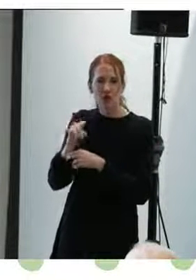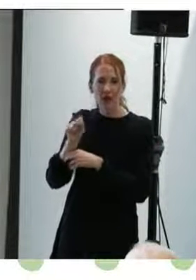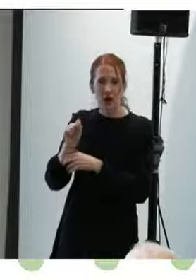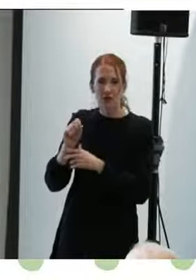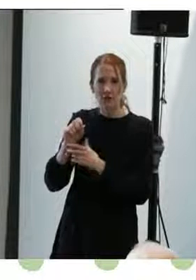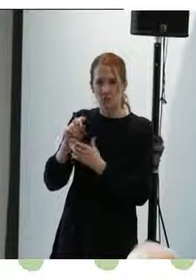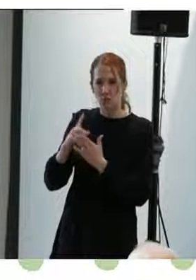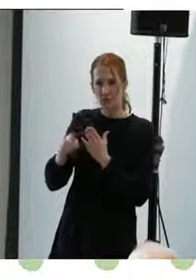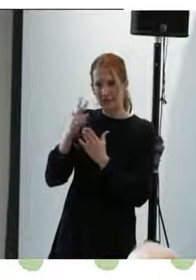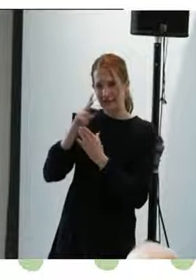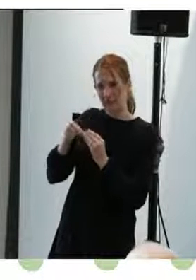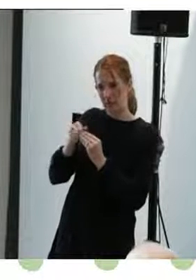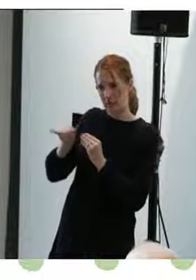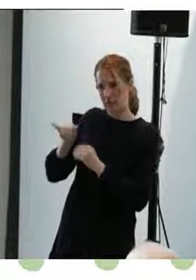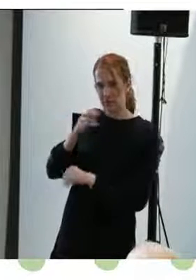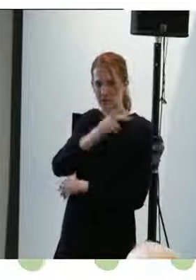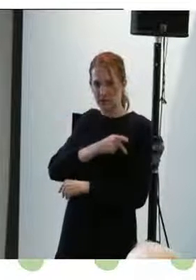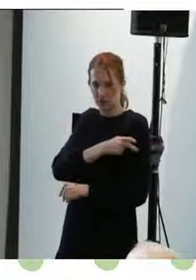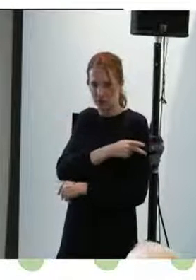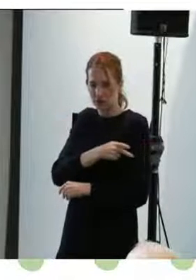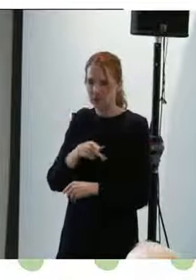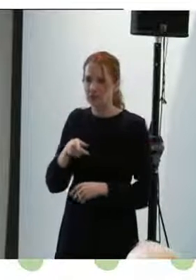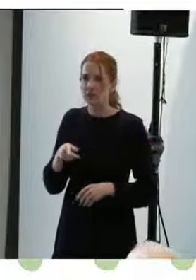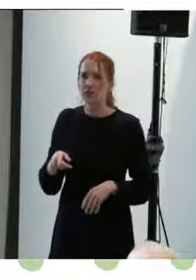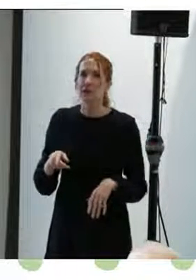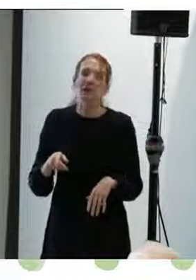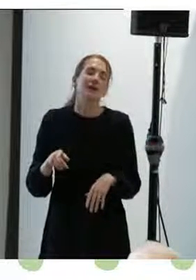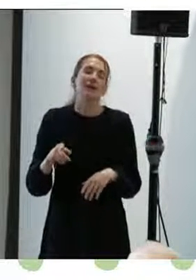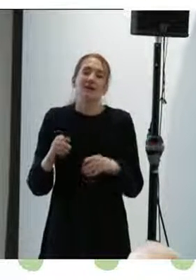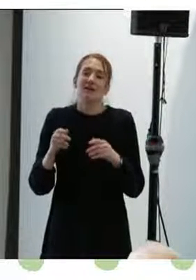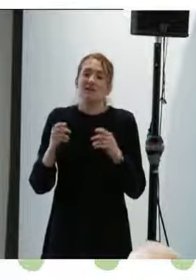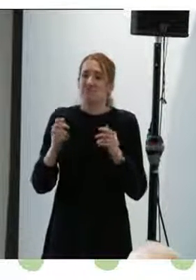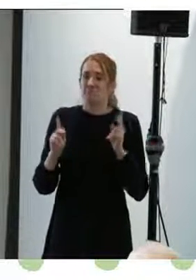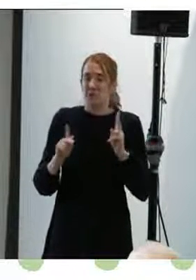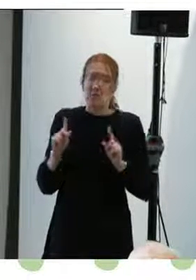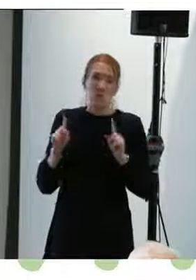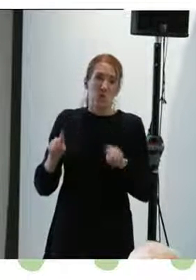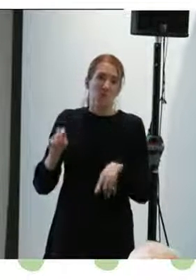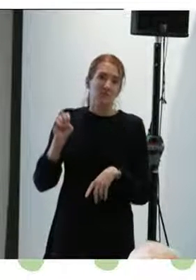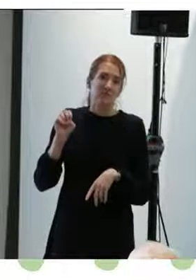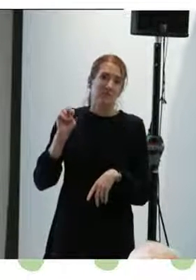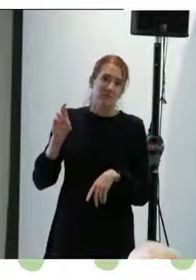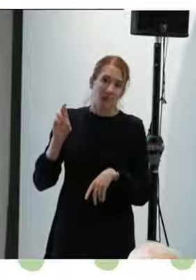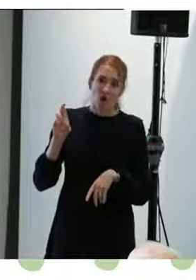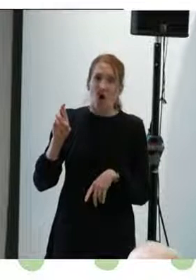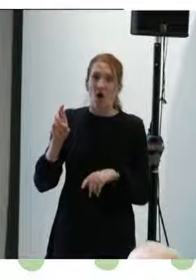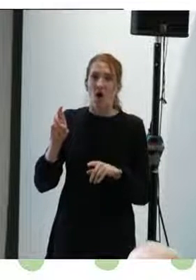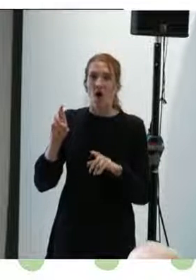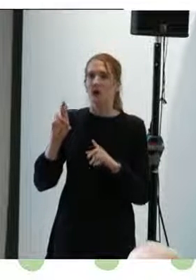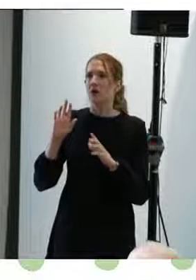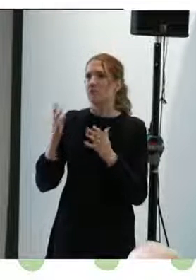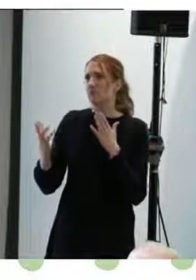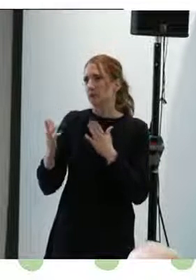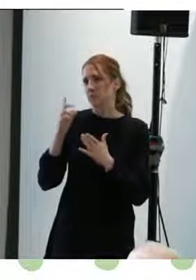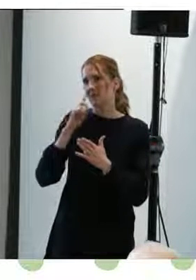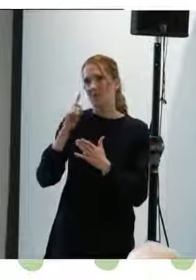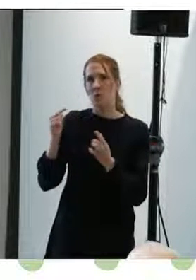are many ways in which people go to the emergency room seeking relief for